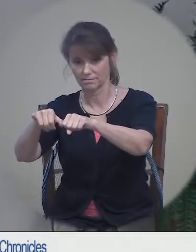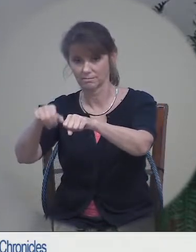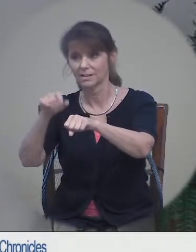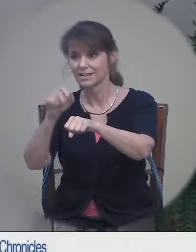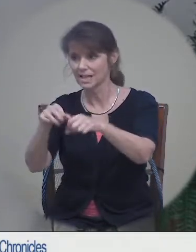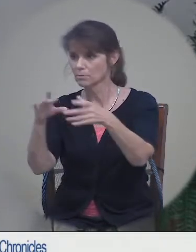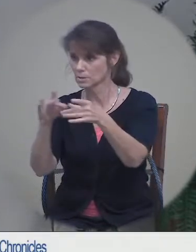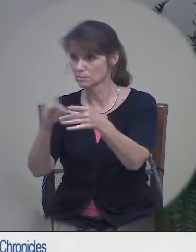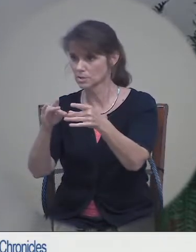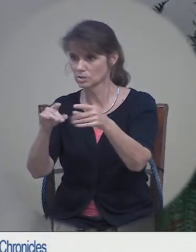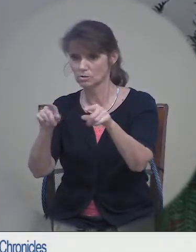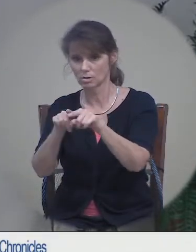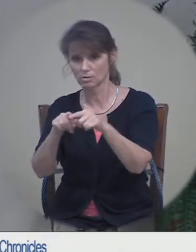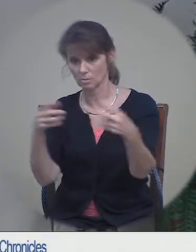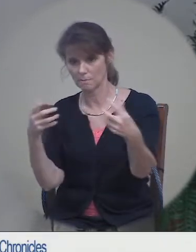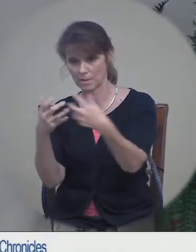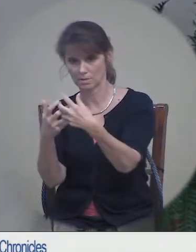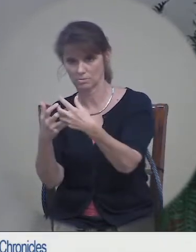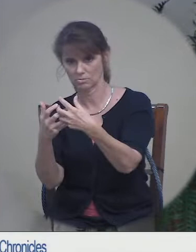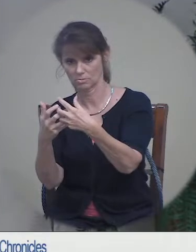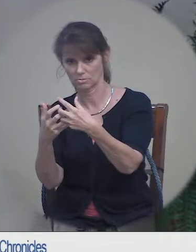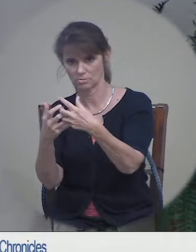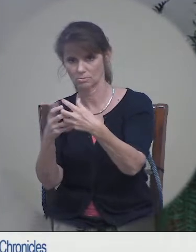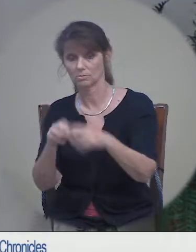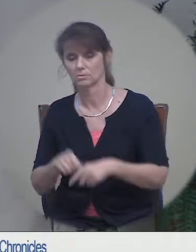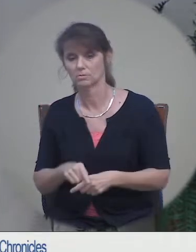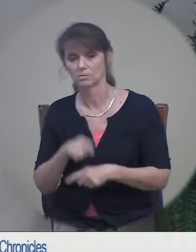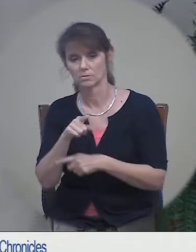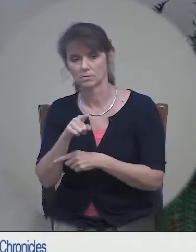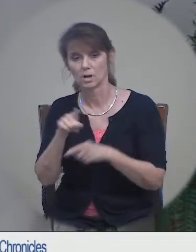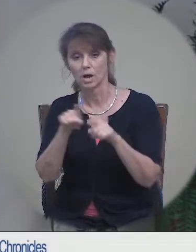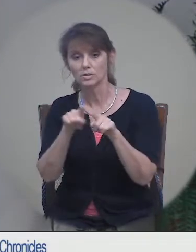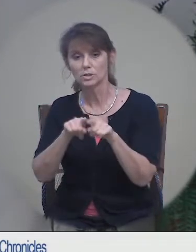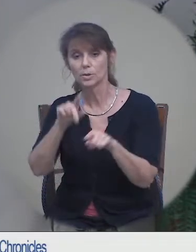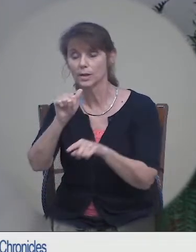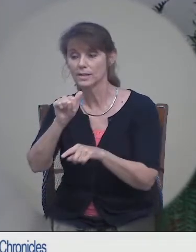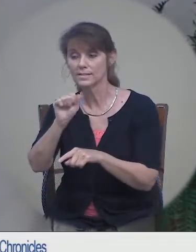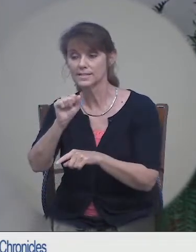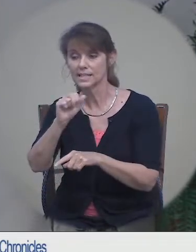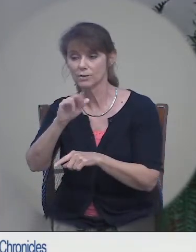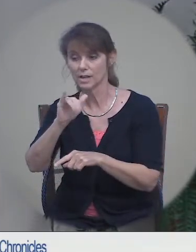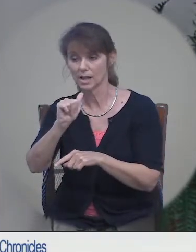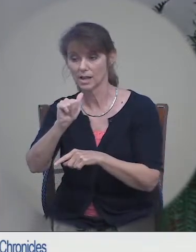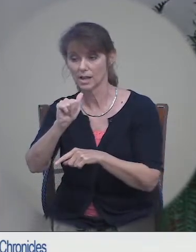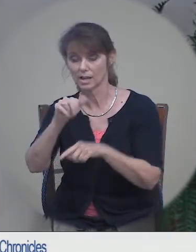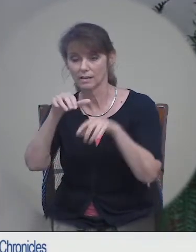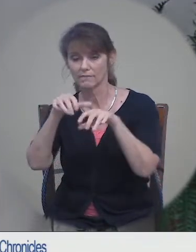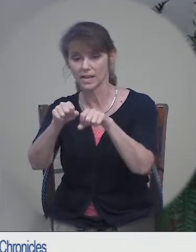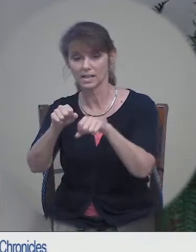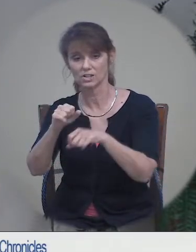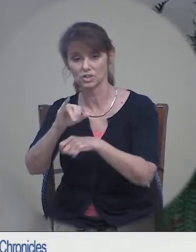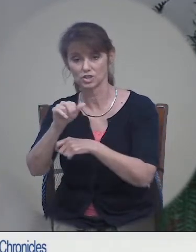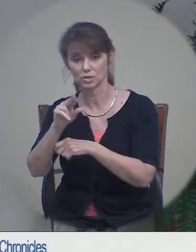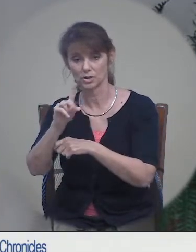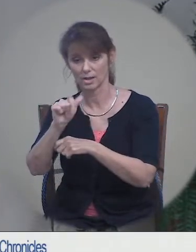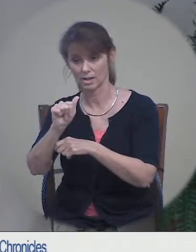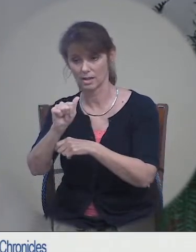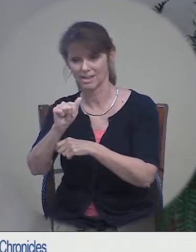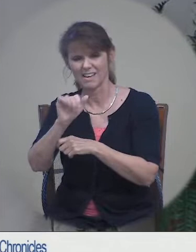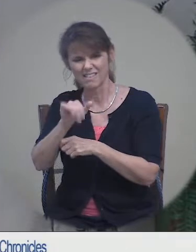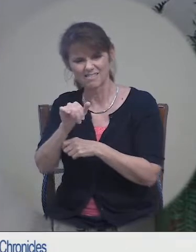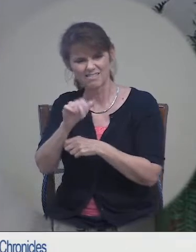Kings chapter 18 verse 13 when Assyria invades Judah. Based upon Assyrian records, that happened in